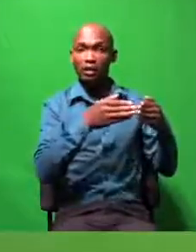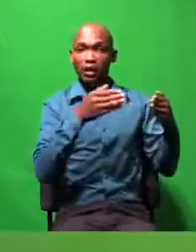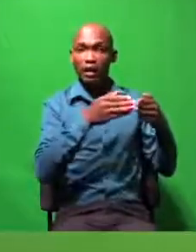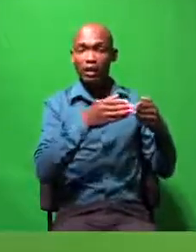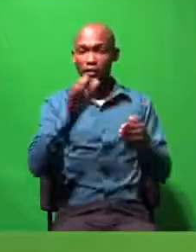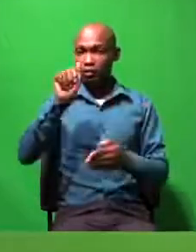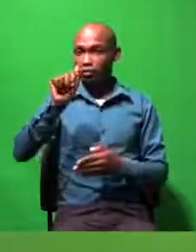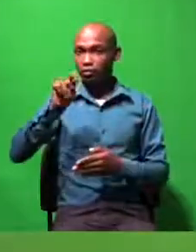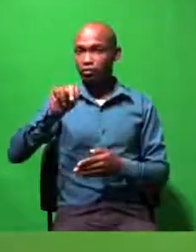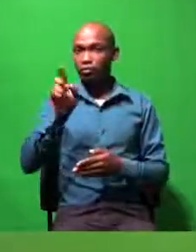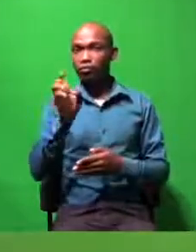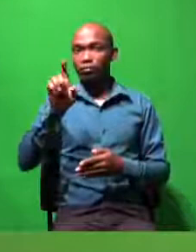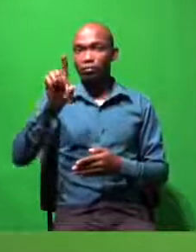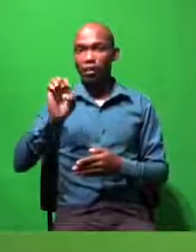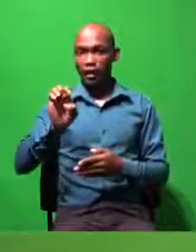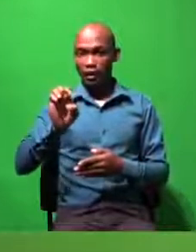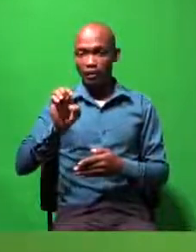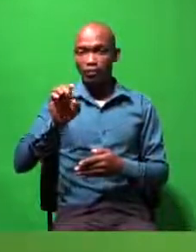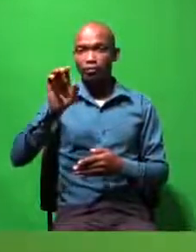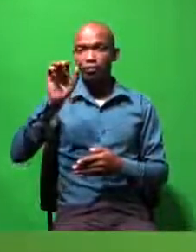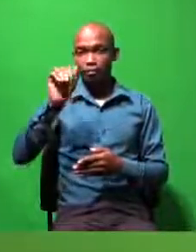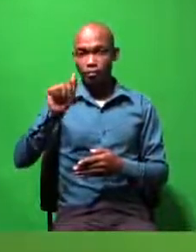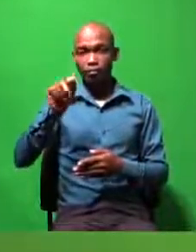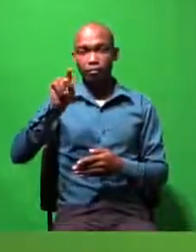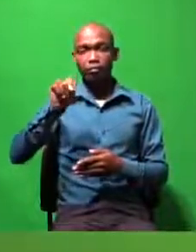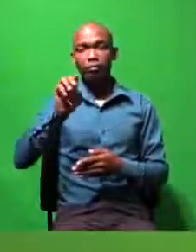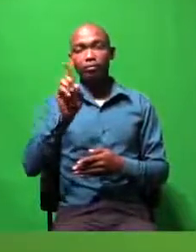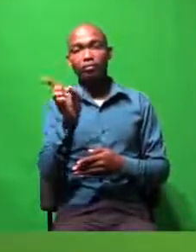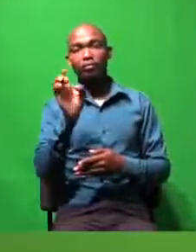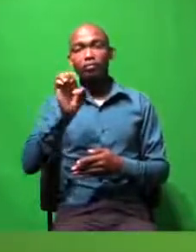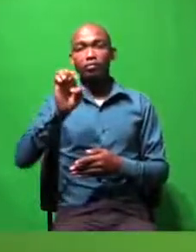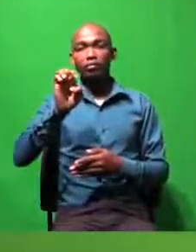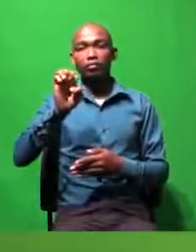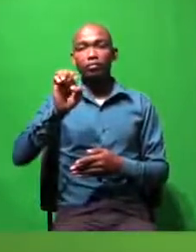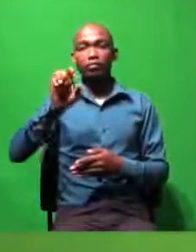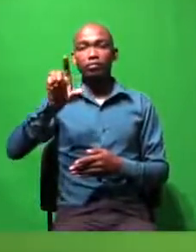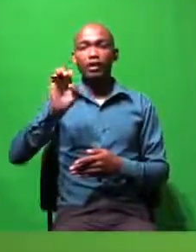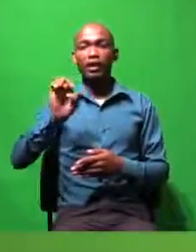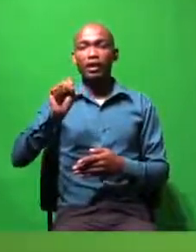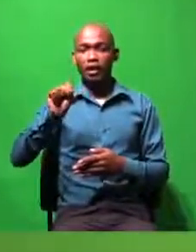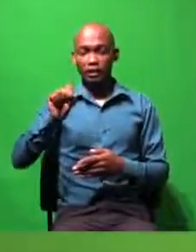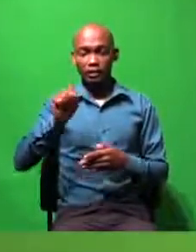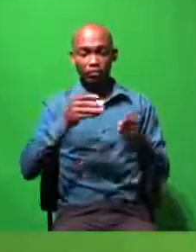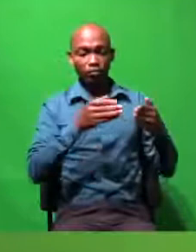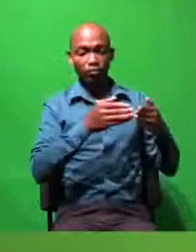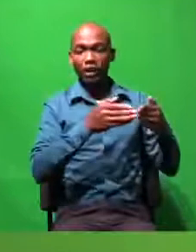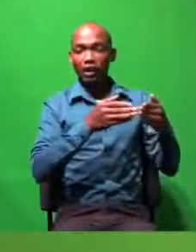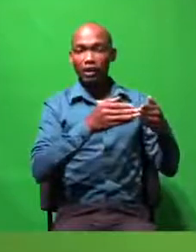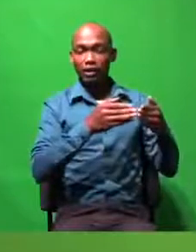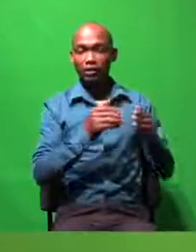angles. Angles. Can you show me examples of angles?